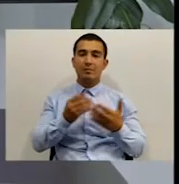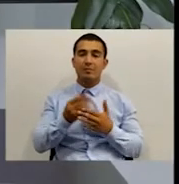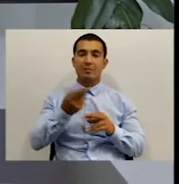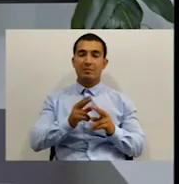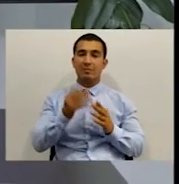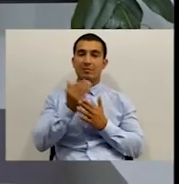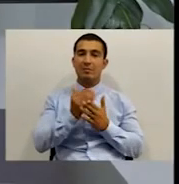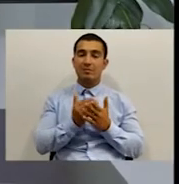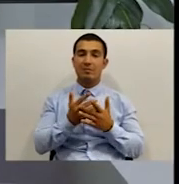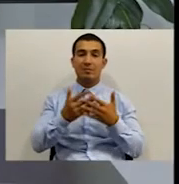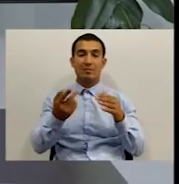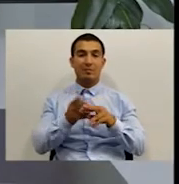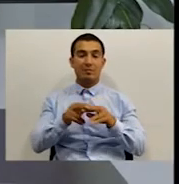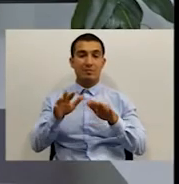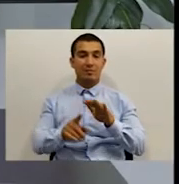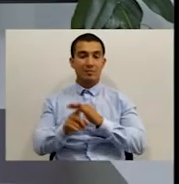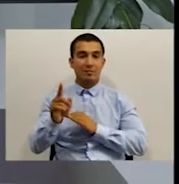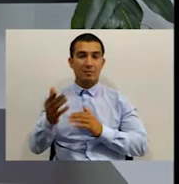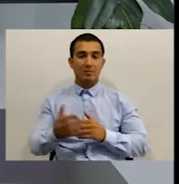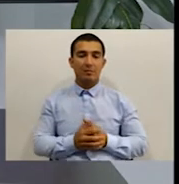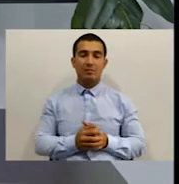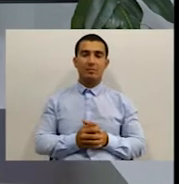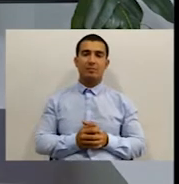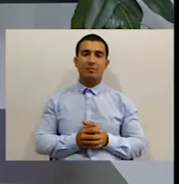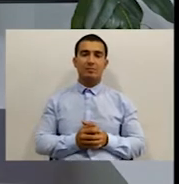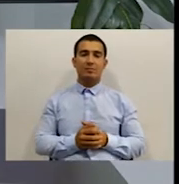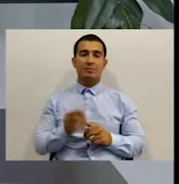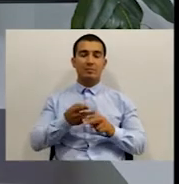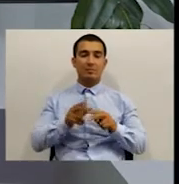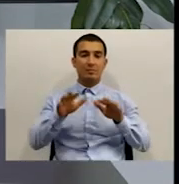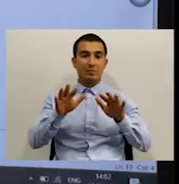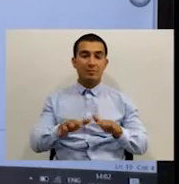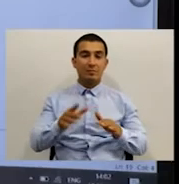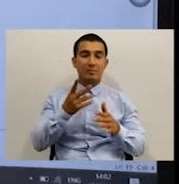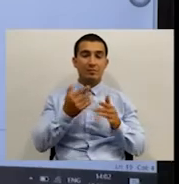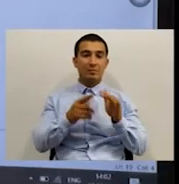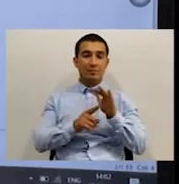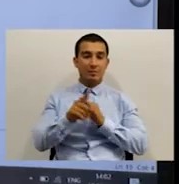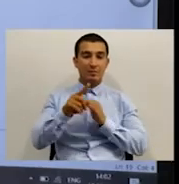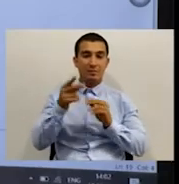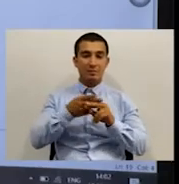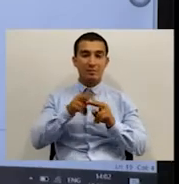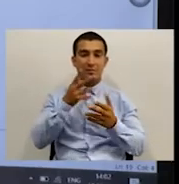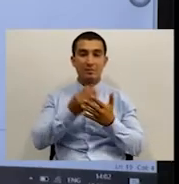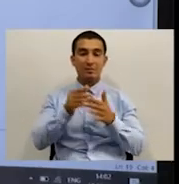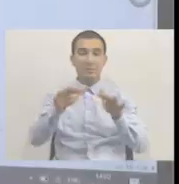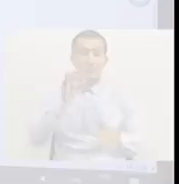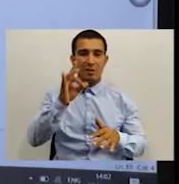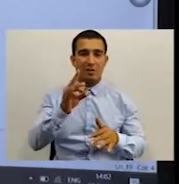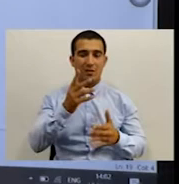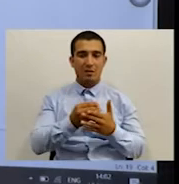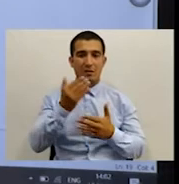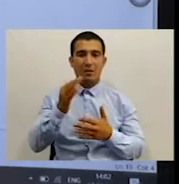tarzda e'tibor bersangiz, mana dastur qismi mana bu yerdan boshlanyapti. Bu aynan dasturning shu